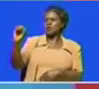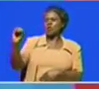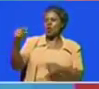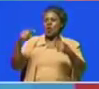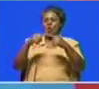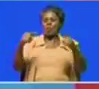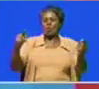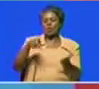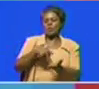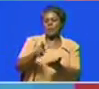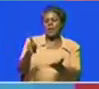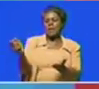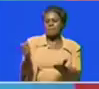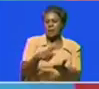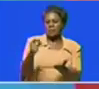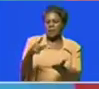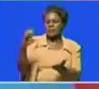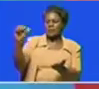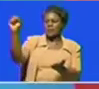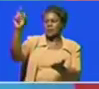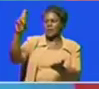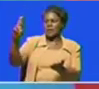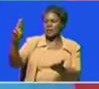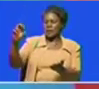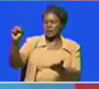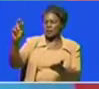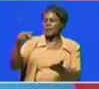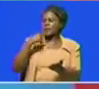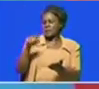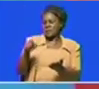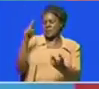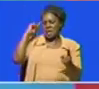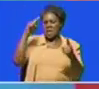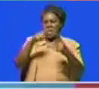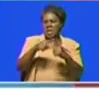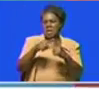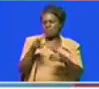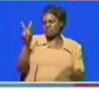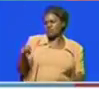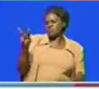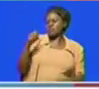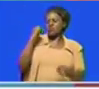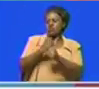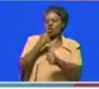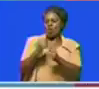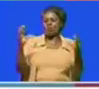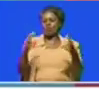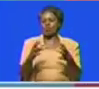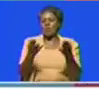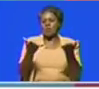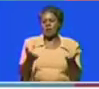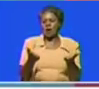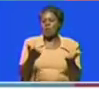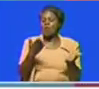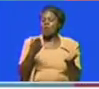new Salaries and Remuneration Commission evaluation report, which they claim is aimed at downgrading their job groups. They are now threatening